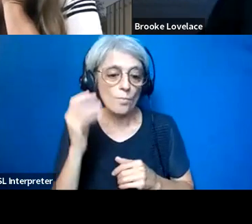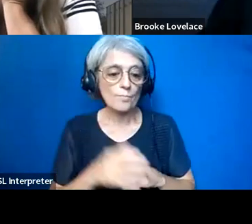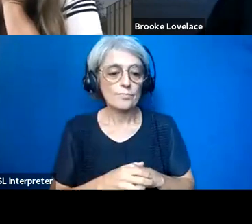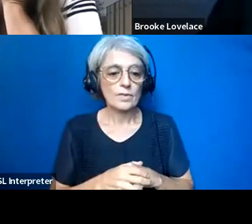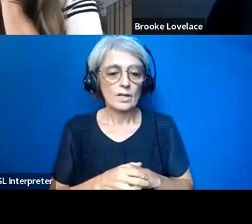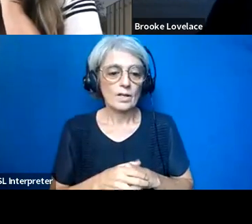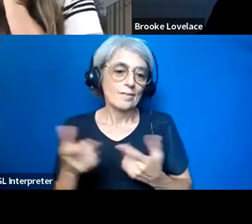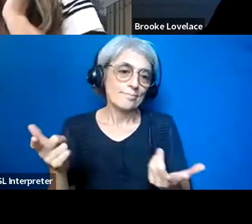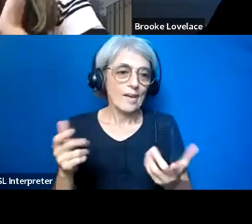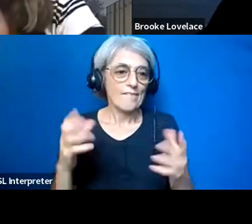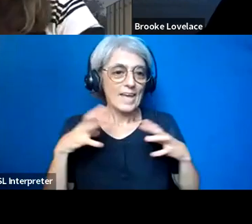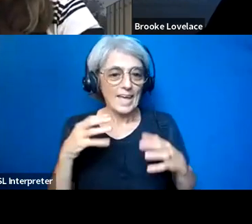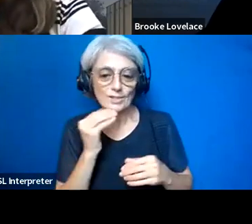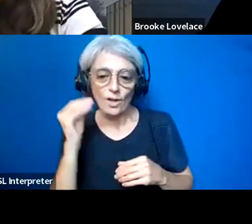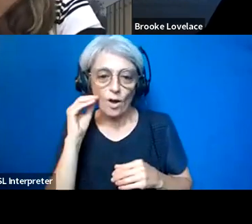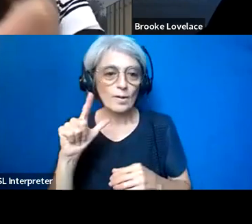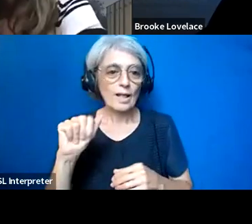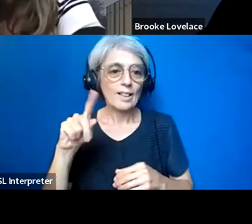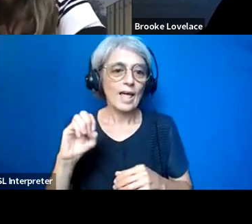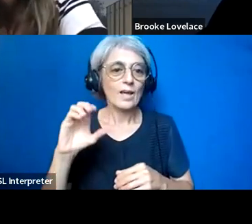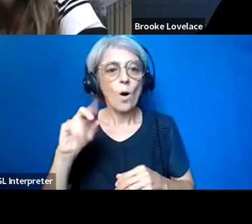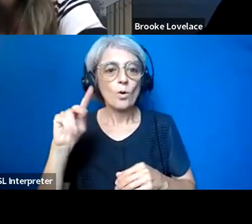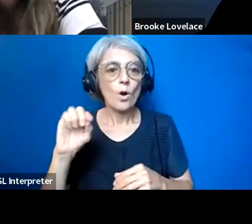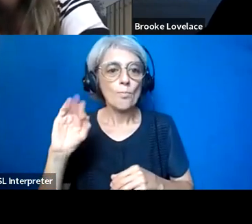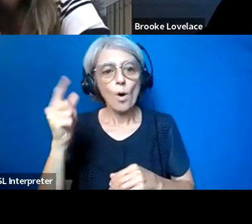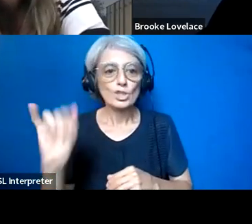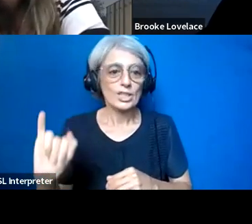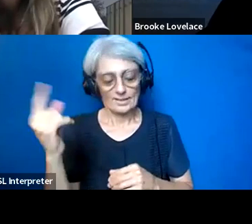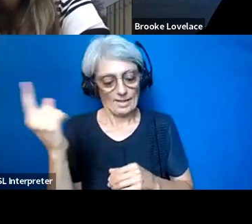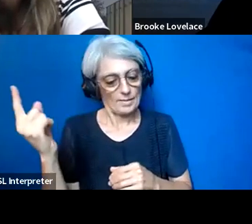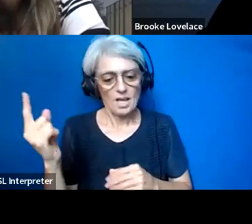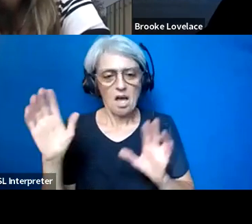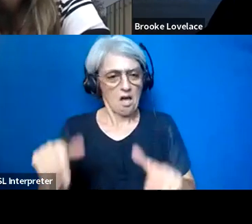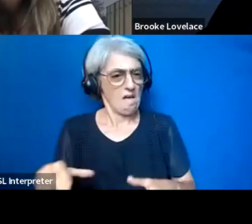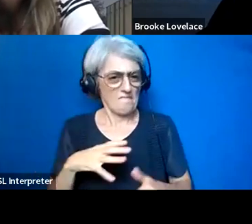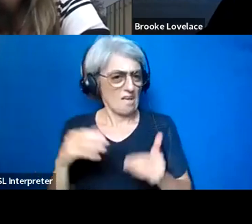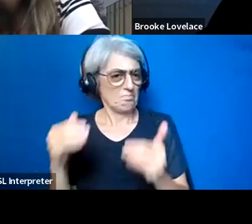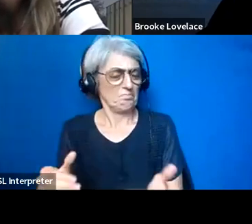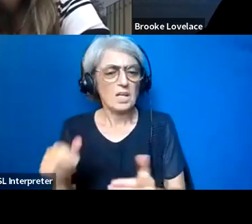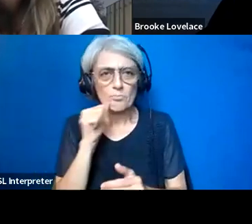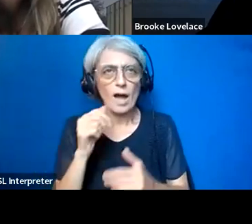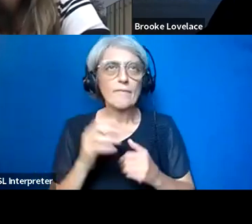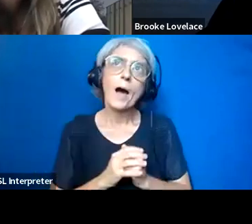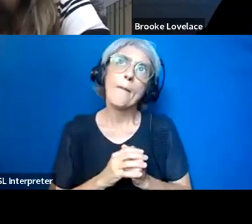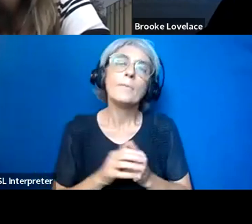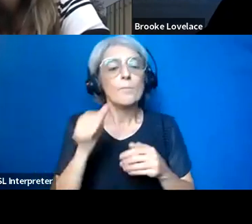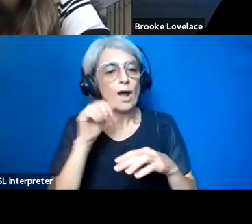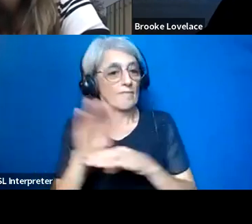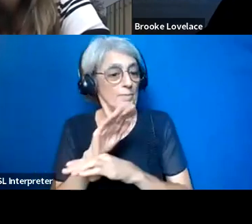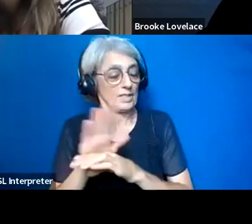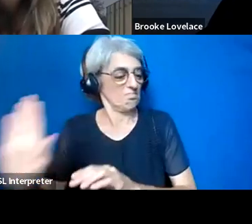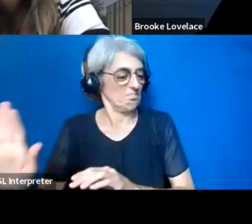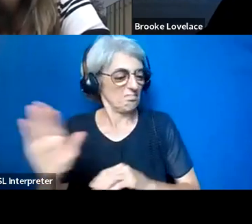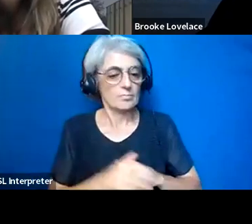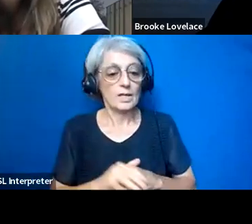Okoboji or something like that, she has no problem with that. That's private business. And if Iowa wants to sell their